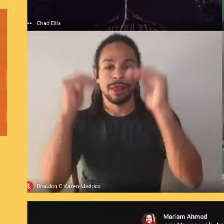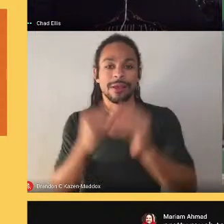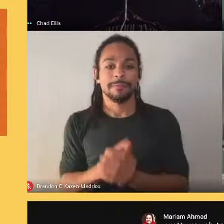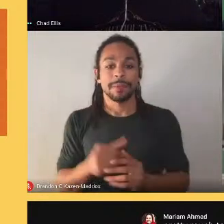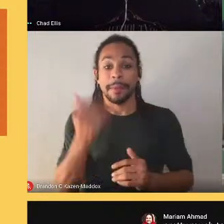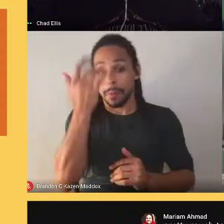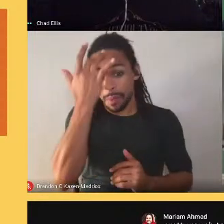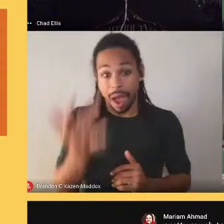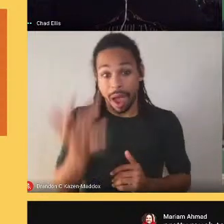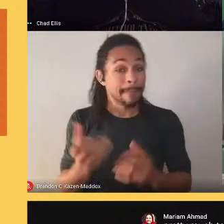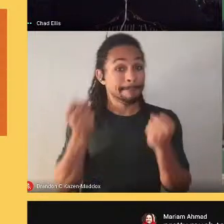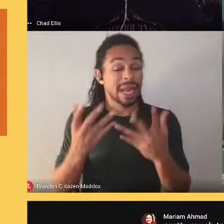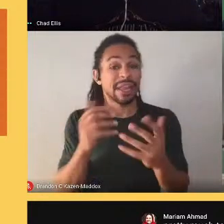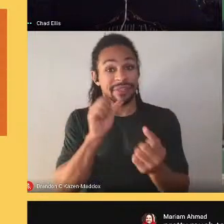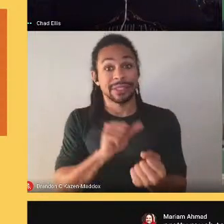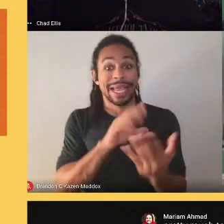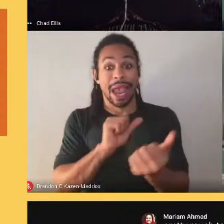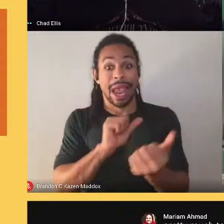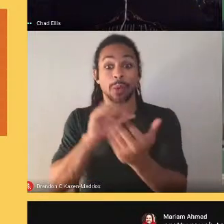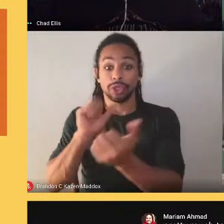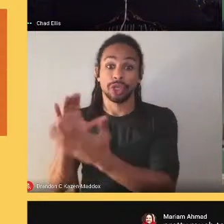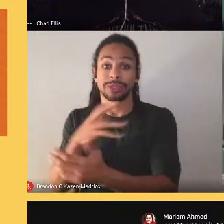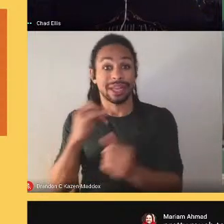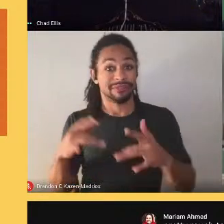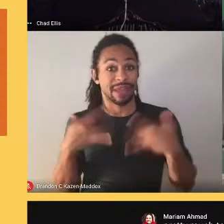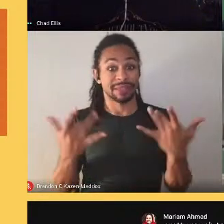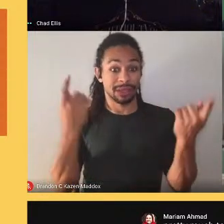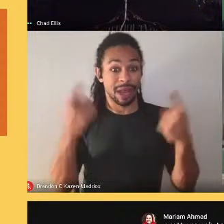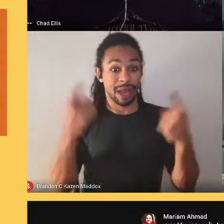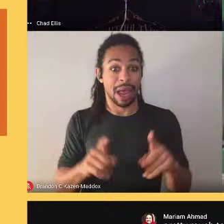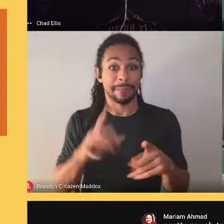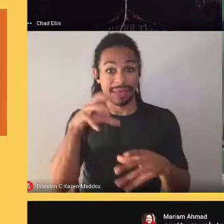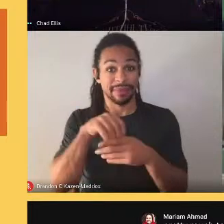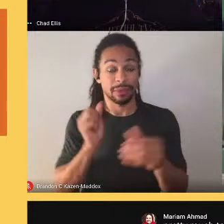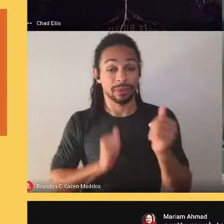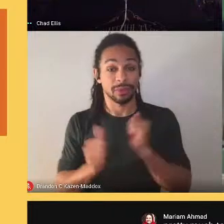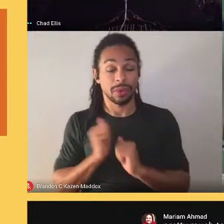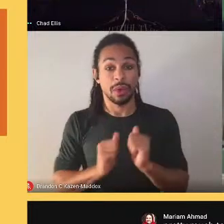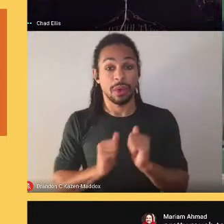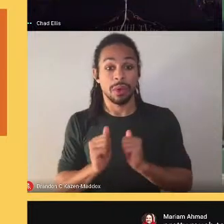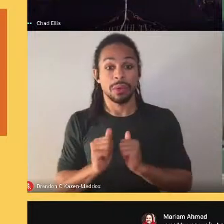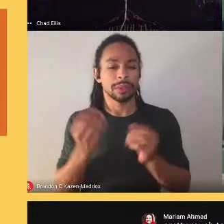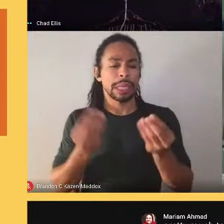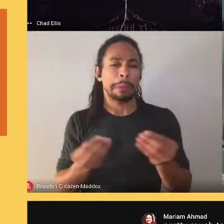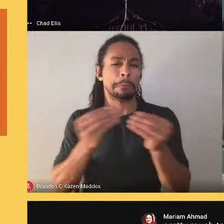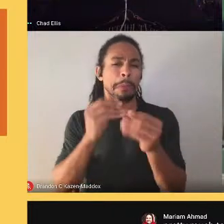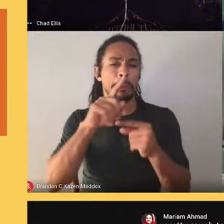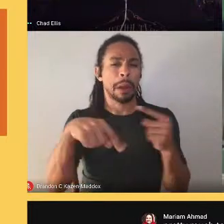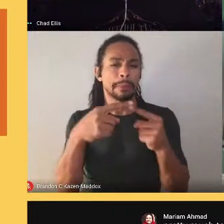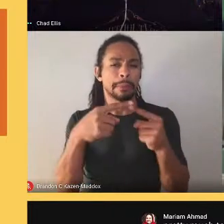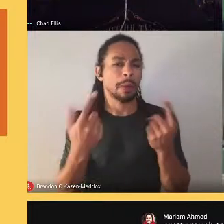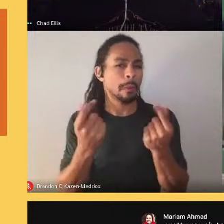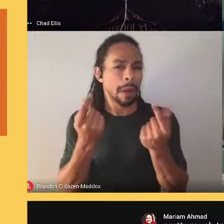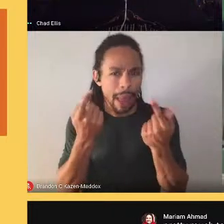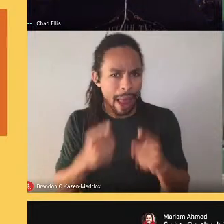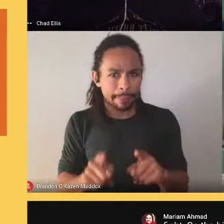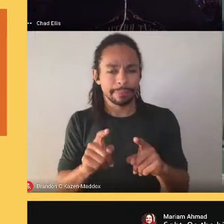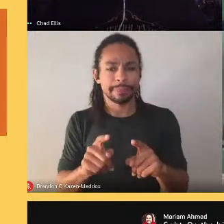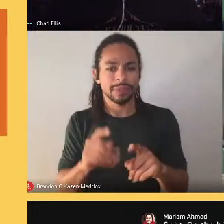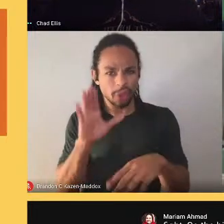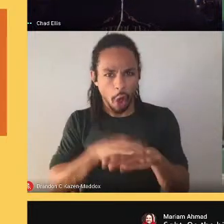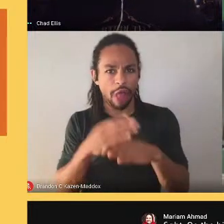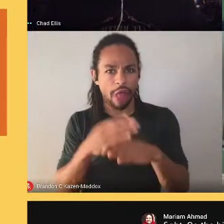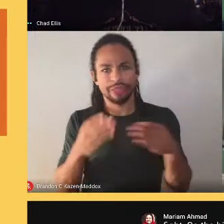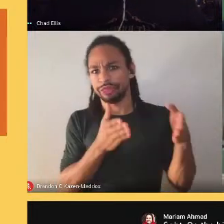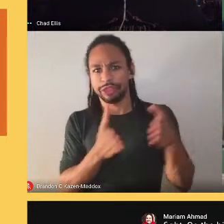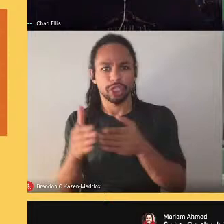show is more about what happens on their journey. You know, bit